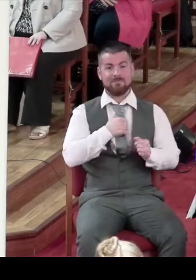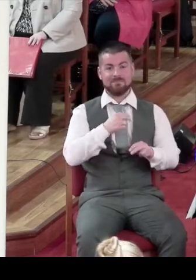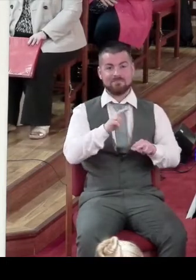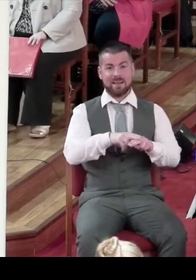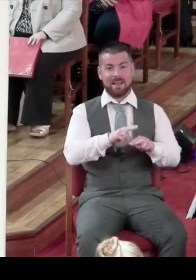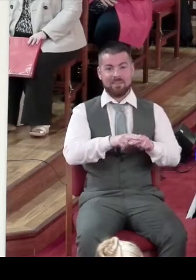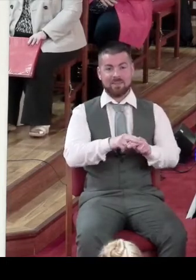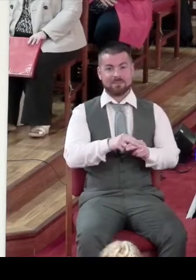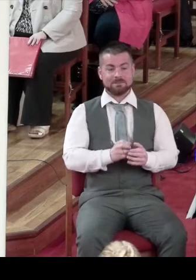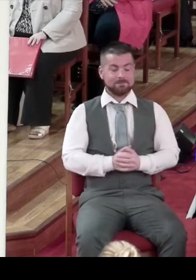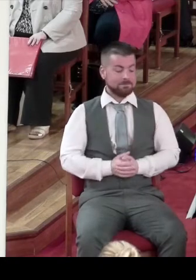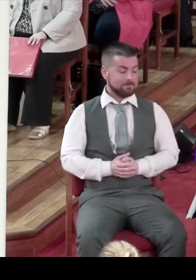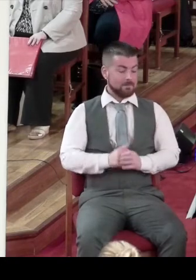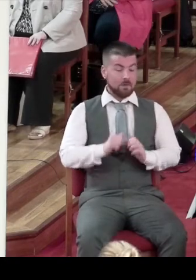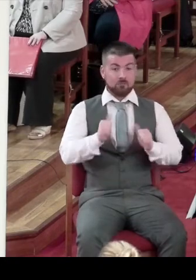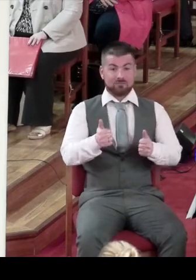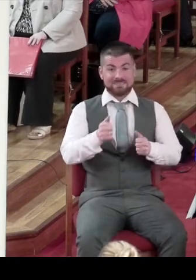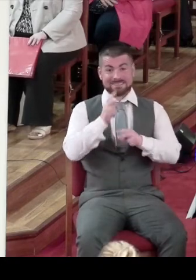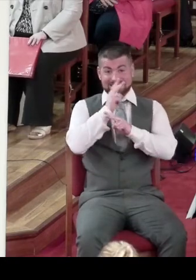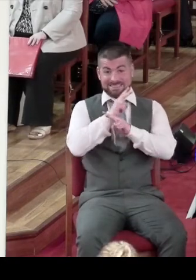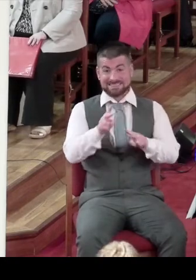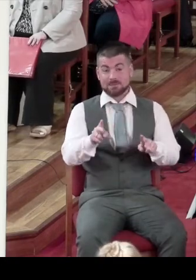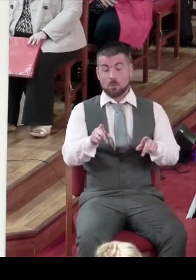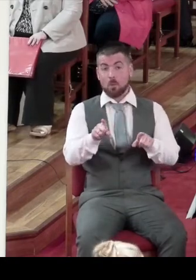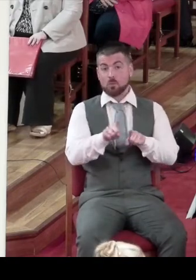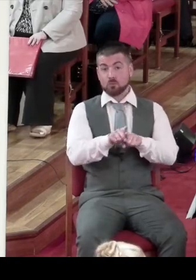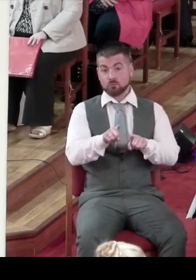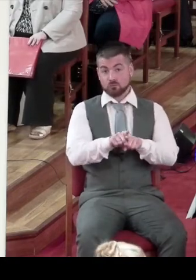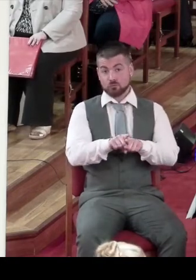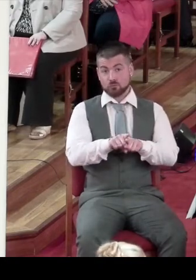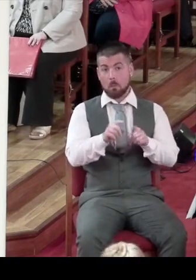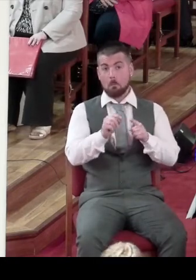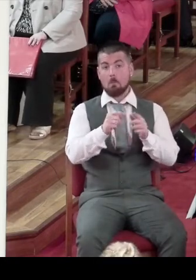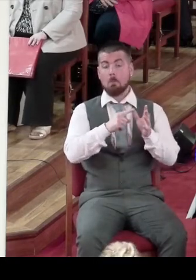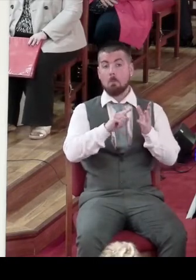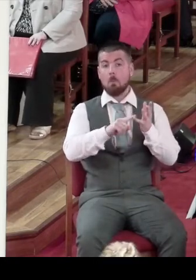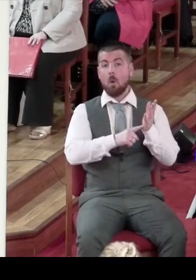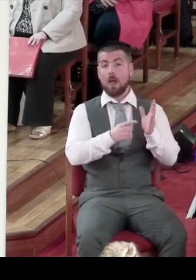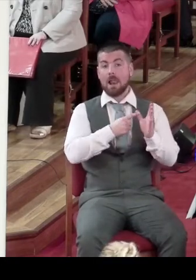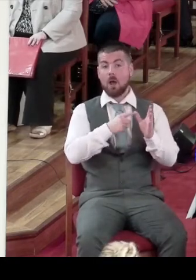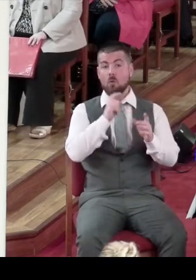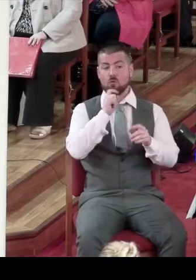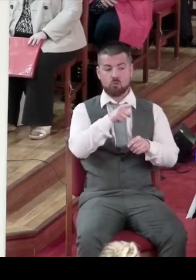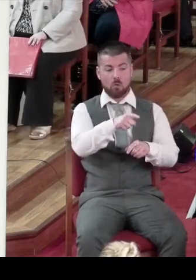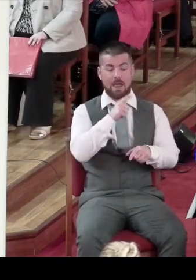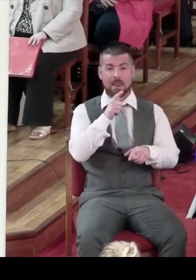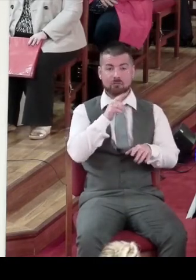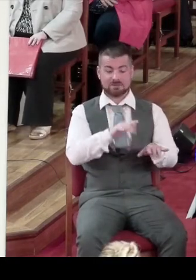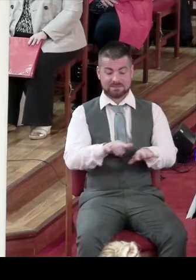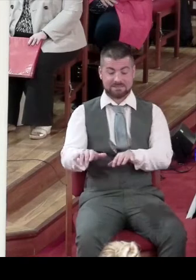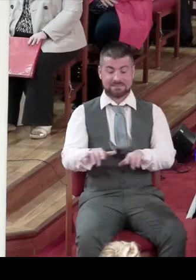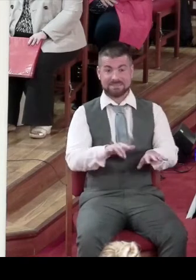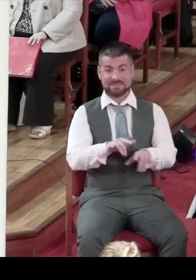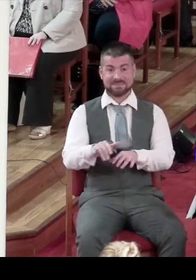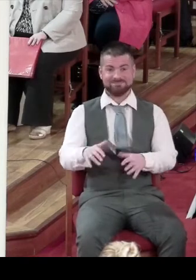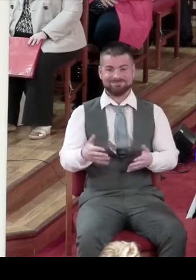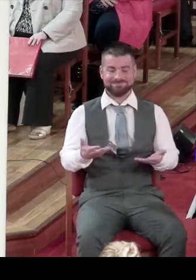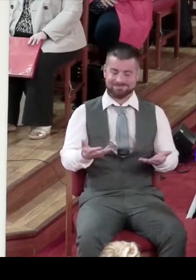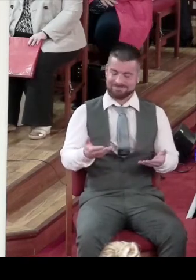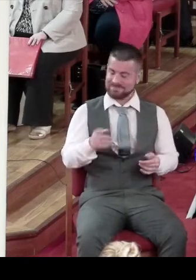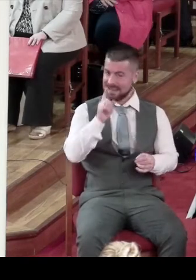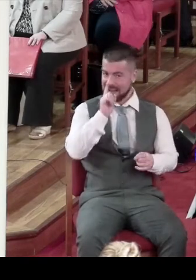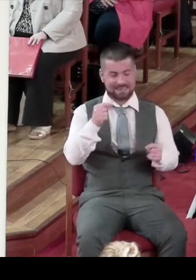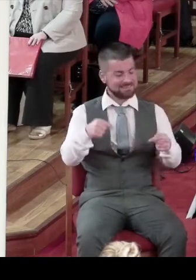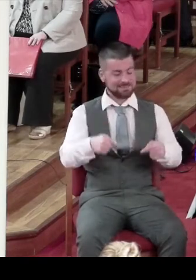Charles. And it's great to see you, especially because Paula Maguire, who was to be our note taker this morning, can't